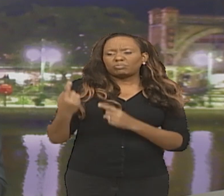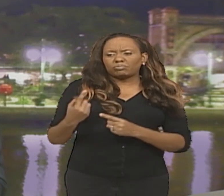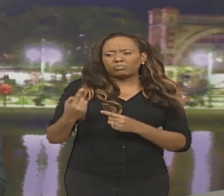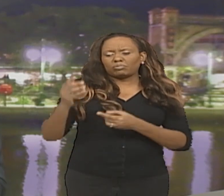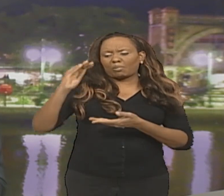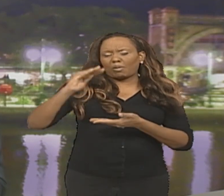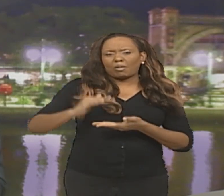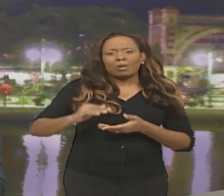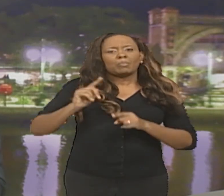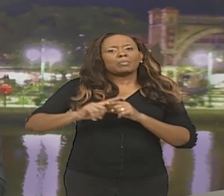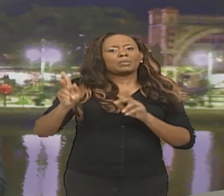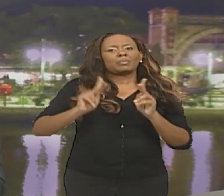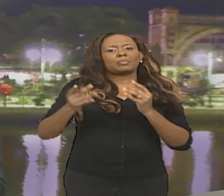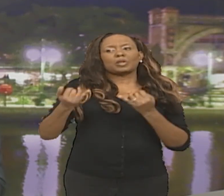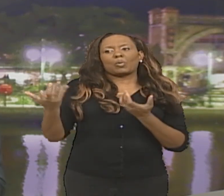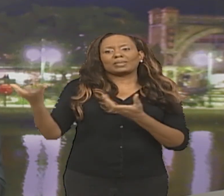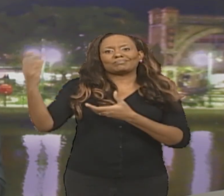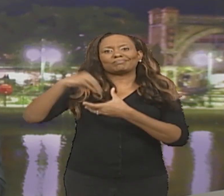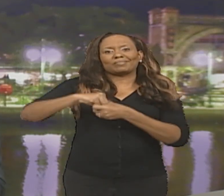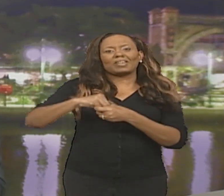however, that is changing.